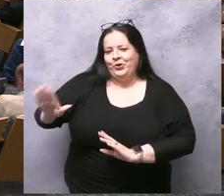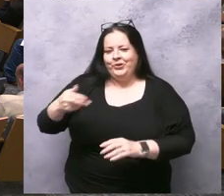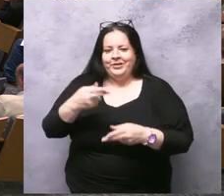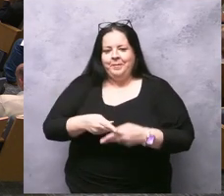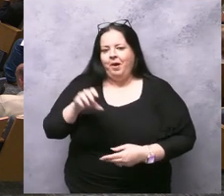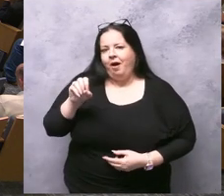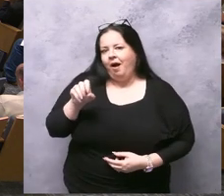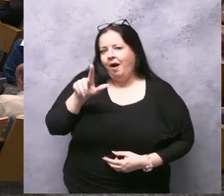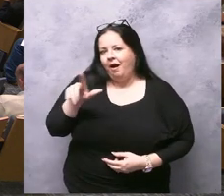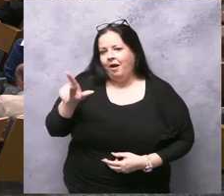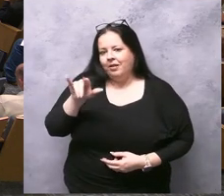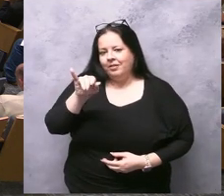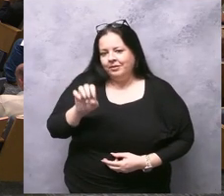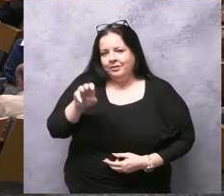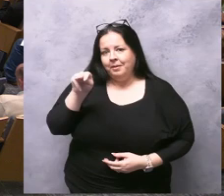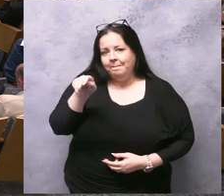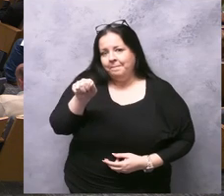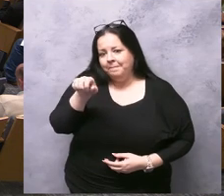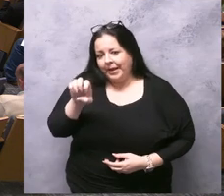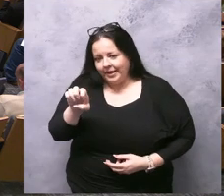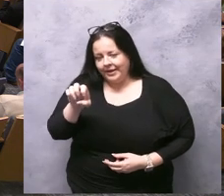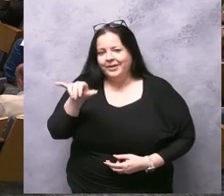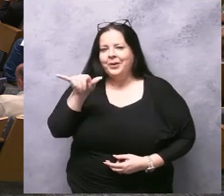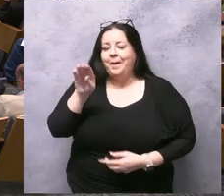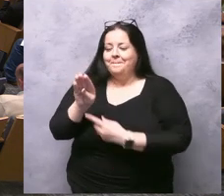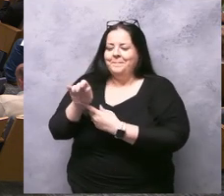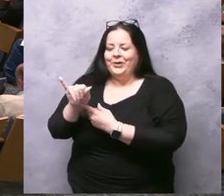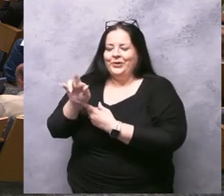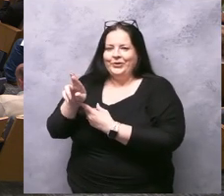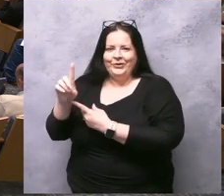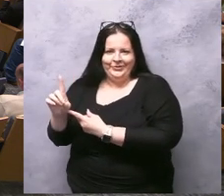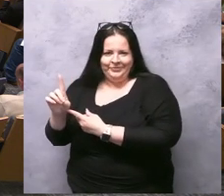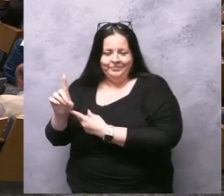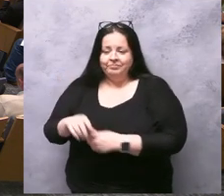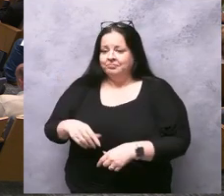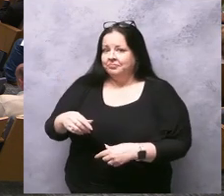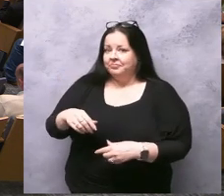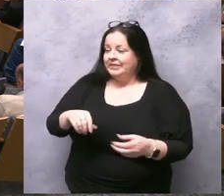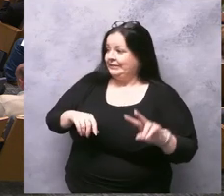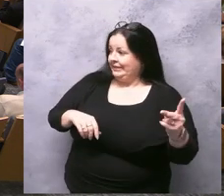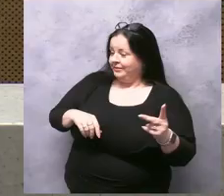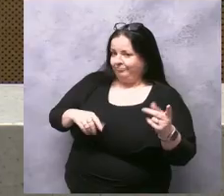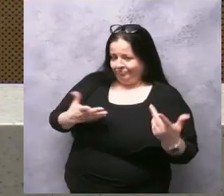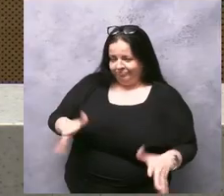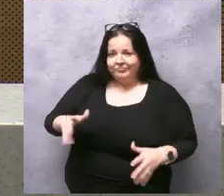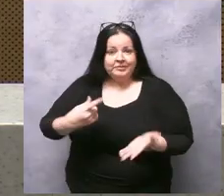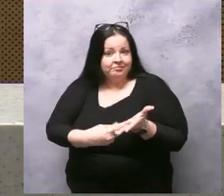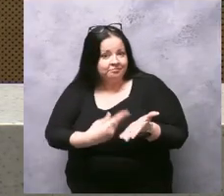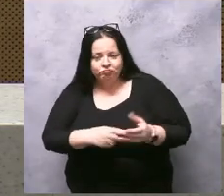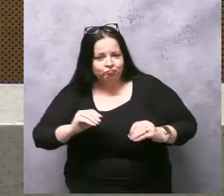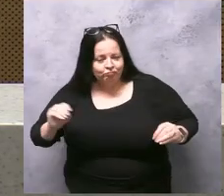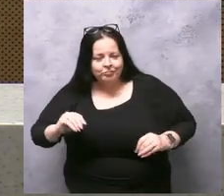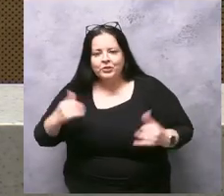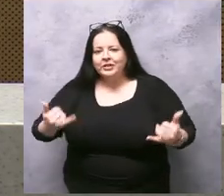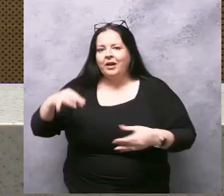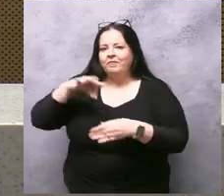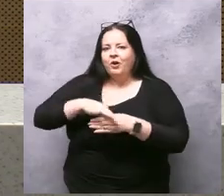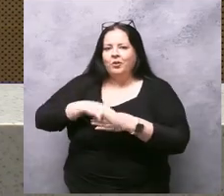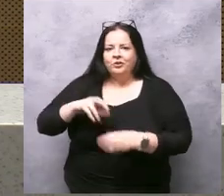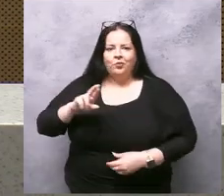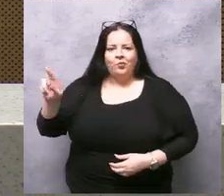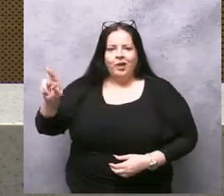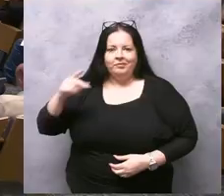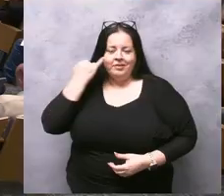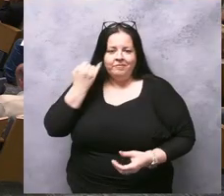second? Mr. President, I second. Any questions on discussion? Seeing none, we'll now take a vote. Please signify by raising your right